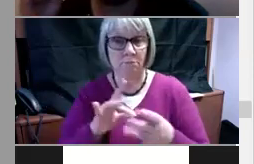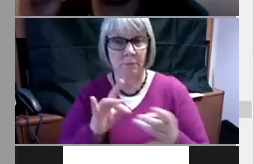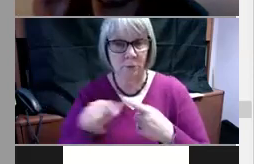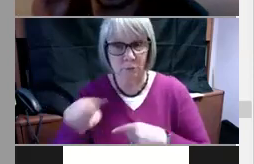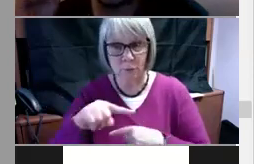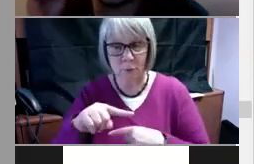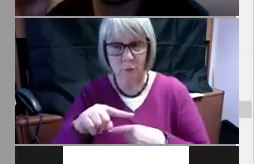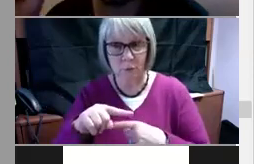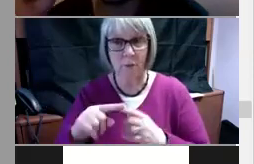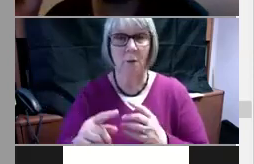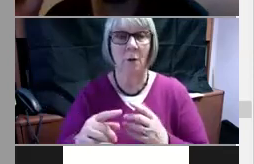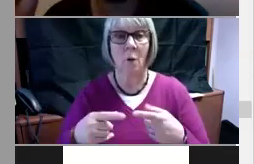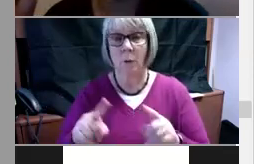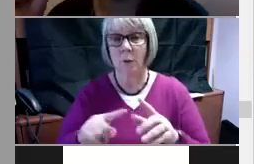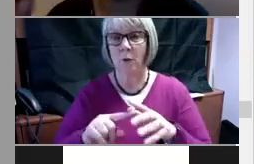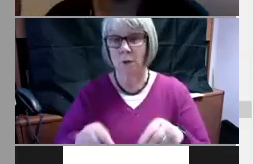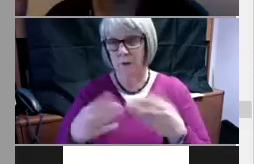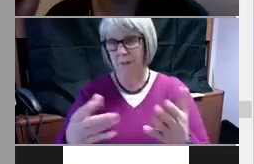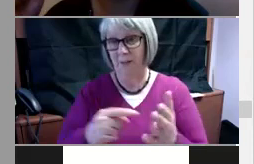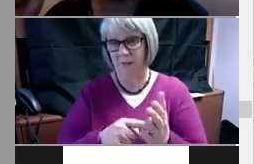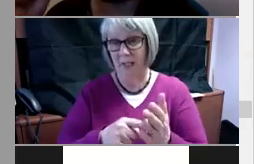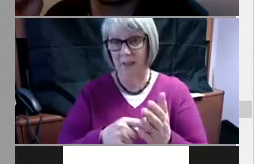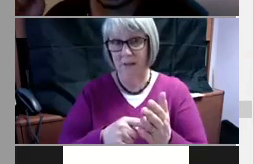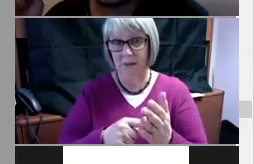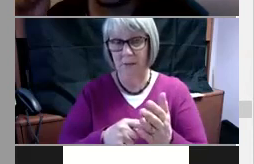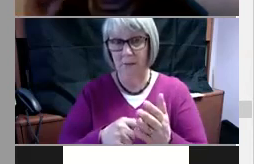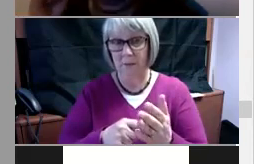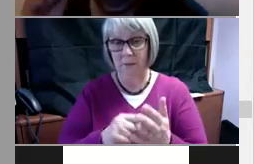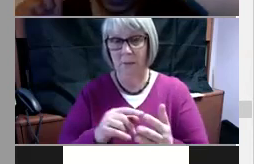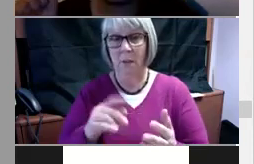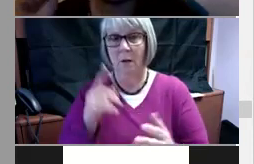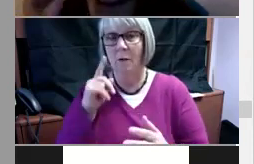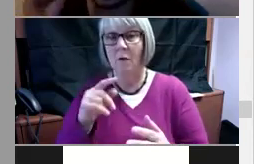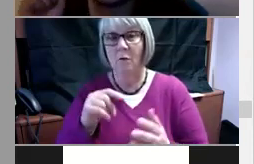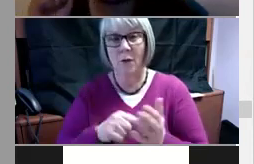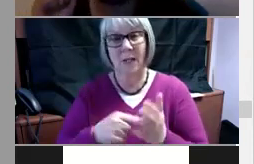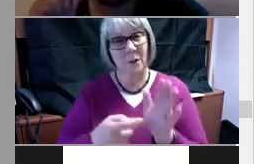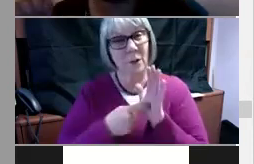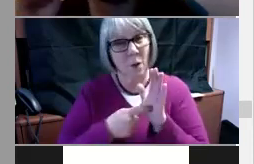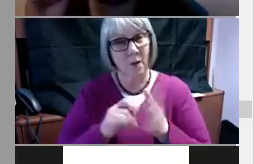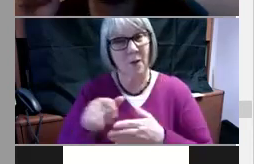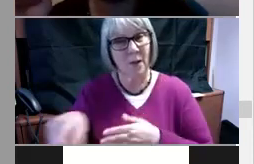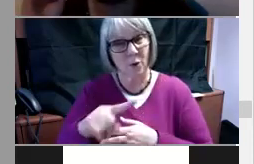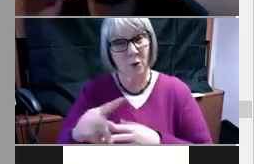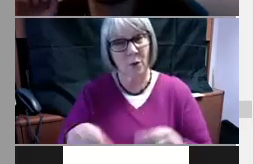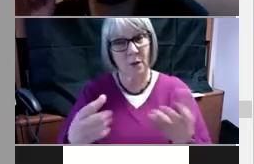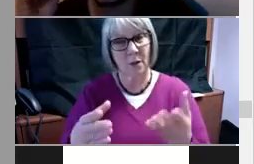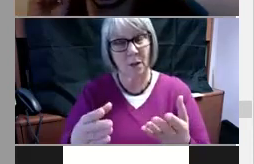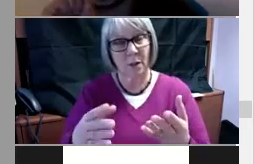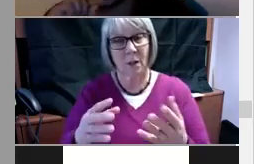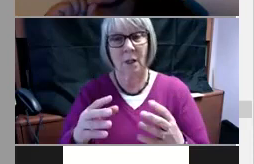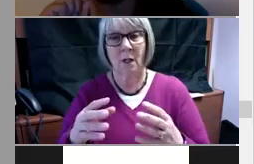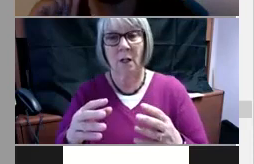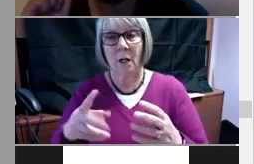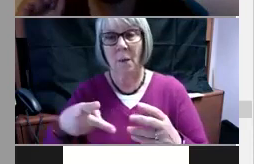when you are going to submit this particular code, for this, I would require that you guys submit a PDF document of